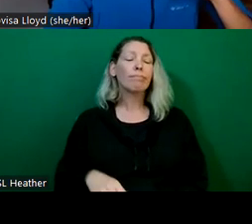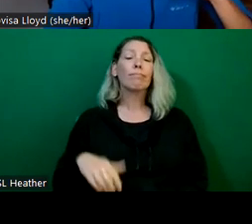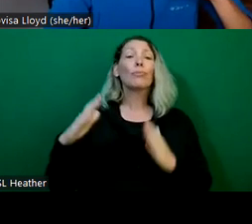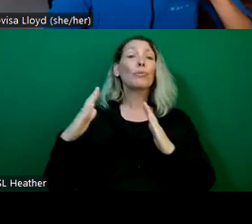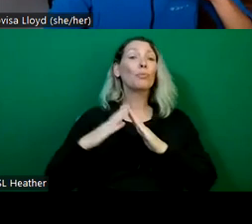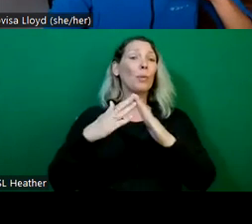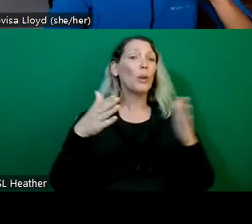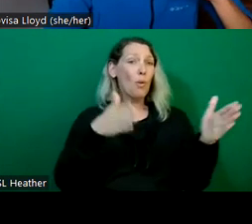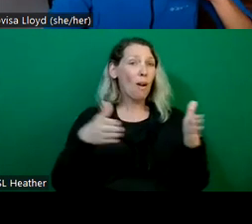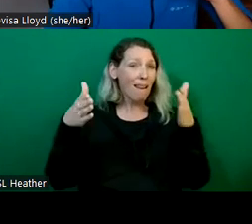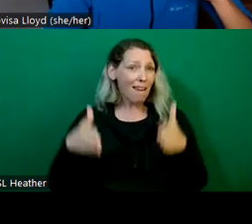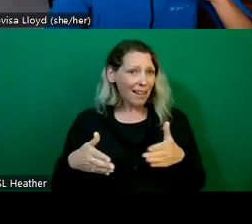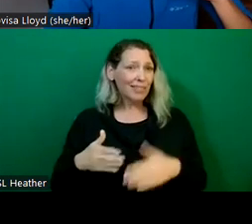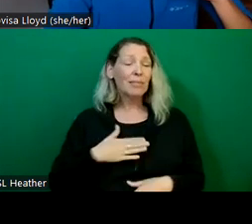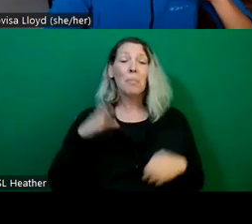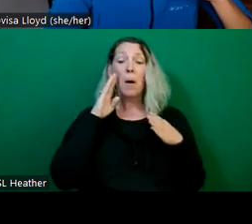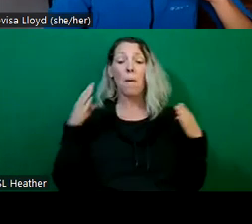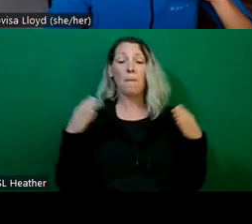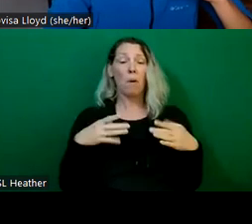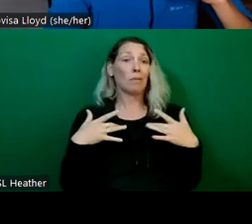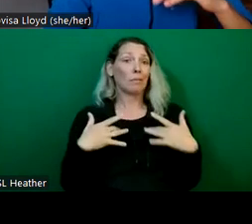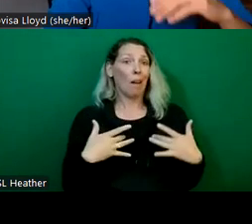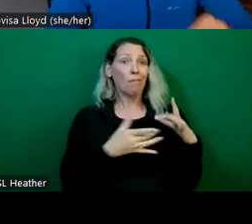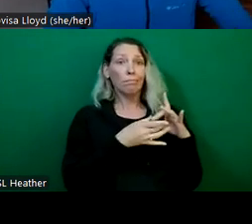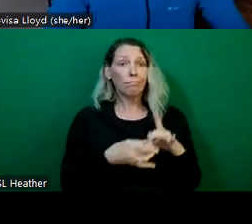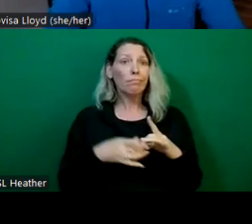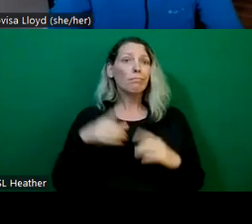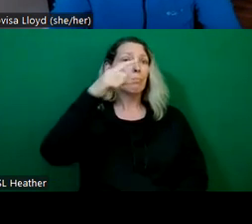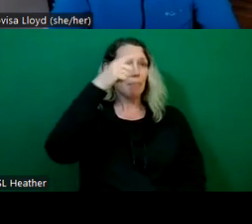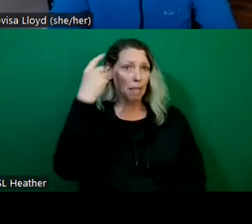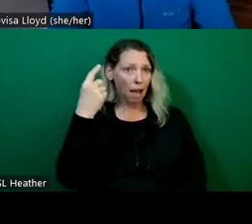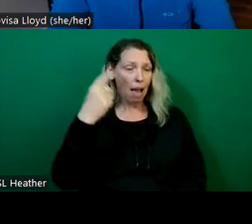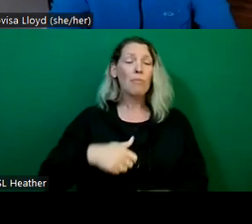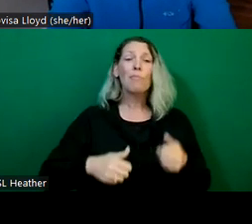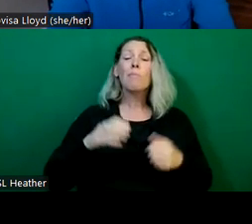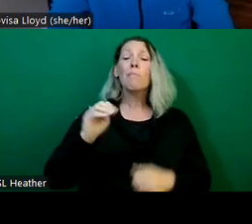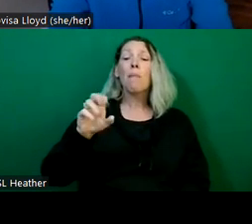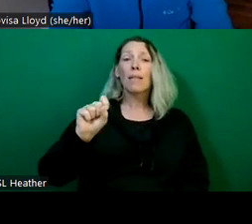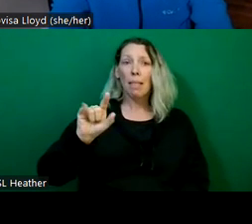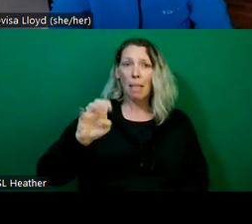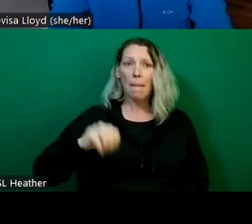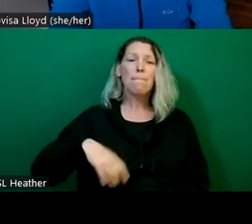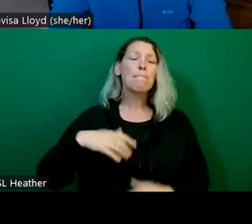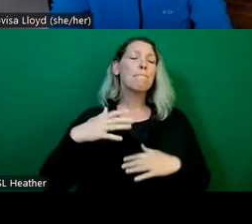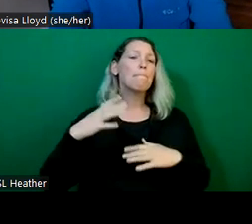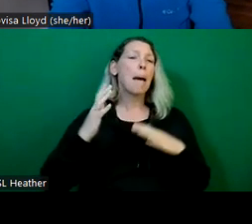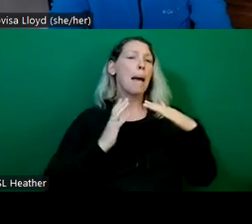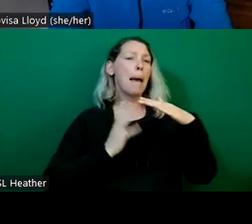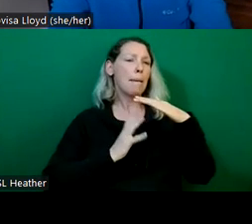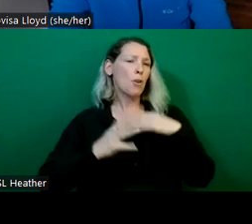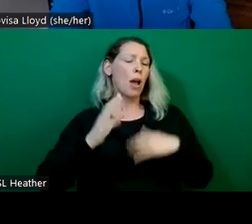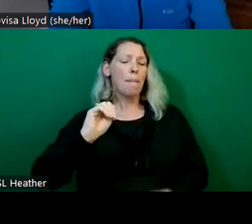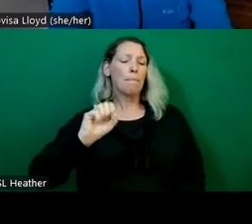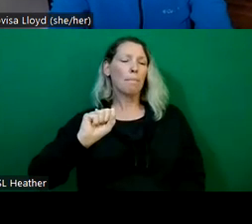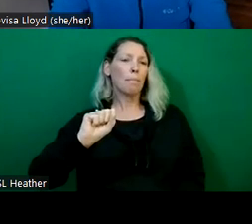community organizer. My focus tends to organize around Black, Muslim, immigrant, refugee communities.